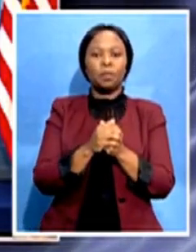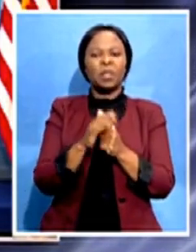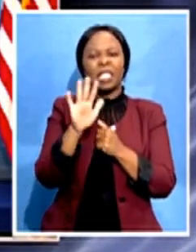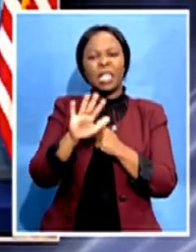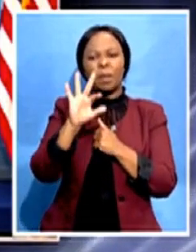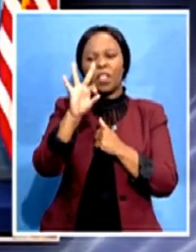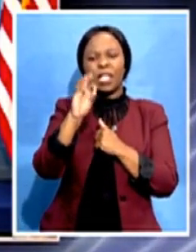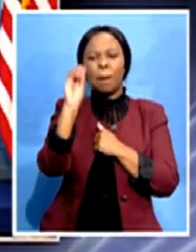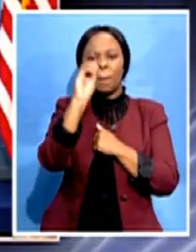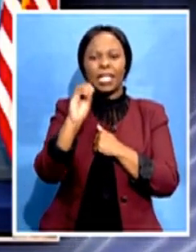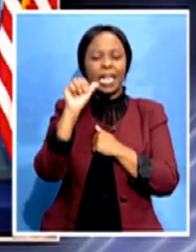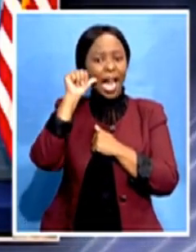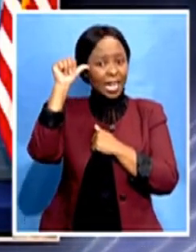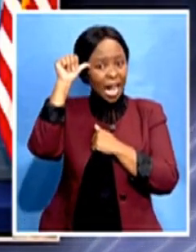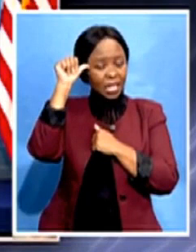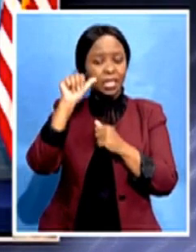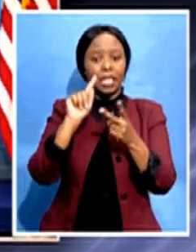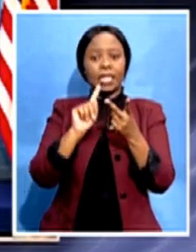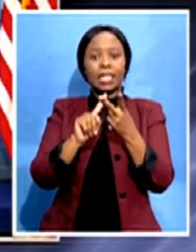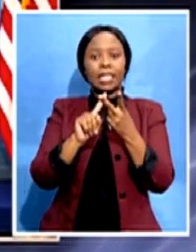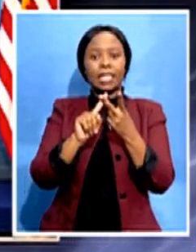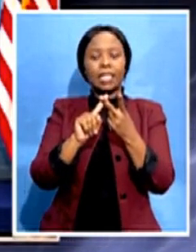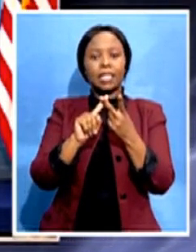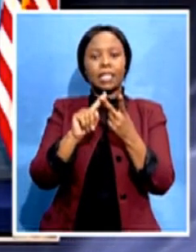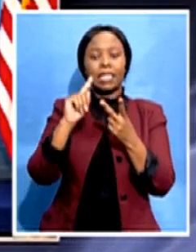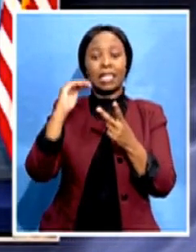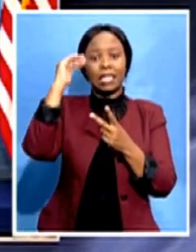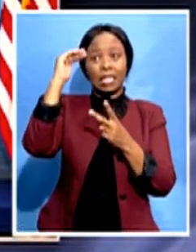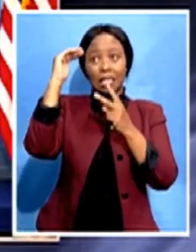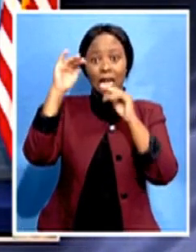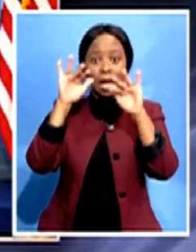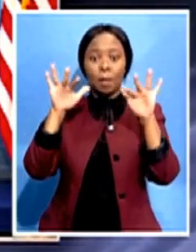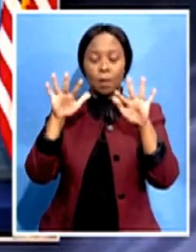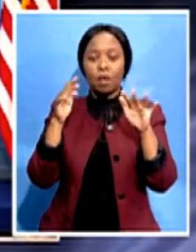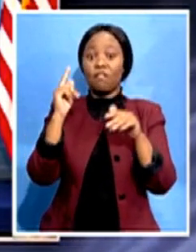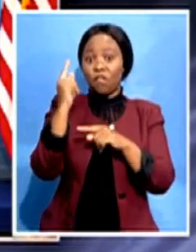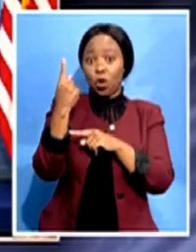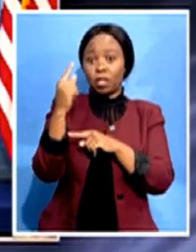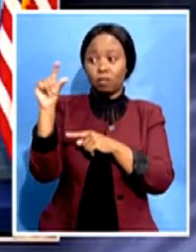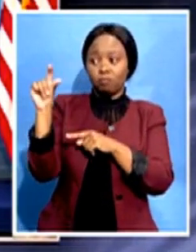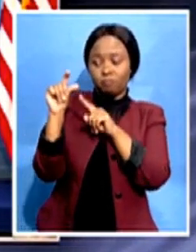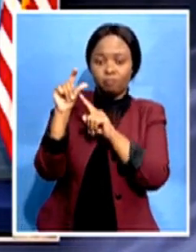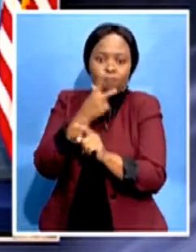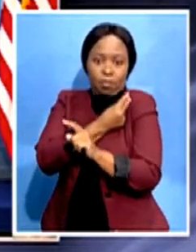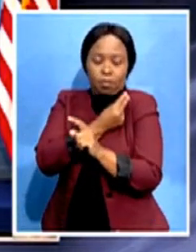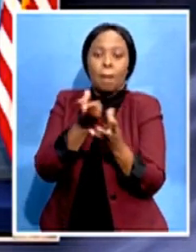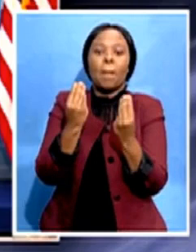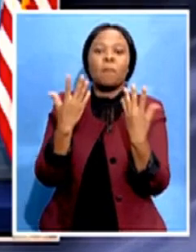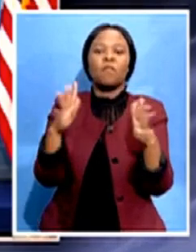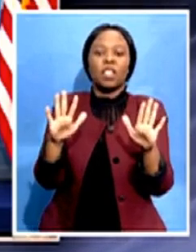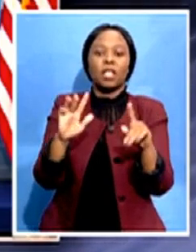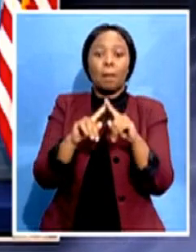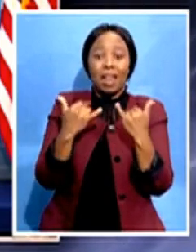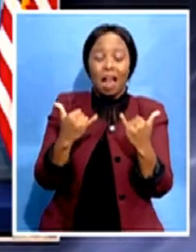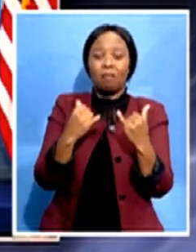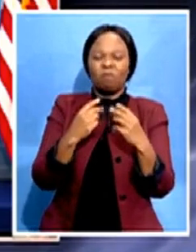of seniors have now received their first vaccination shot. And we are accelerating vaccinations in anticipation